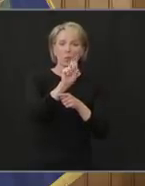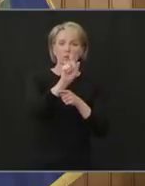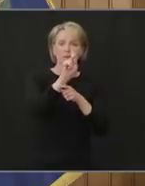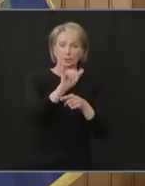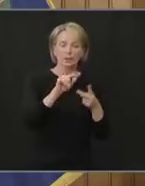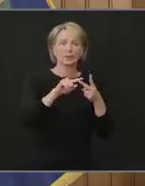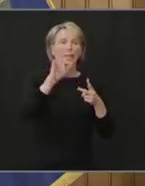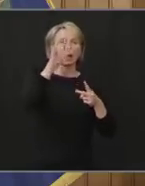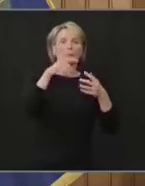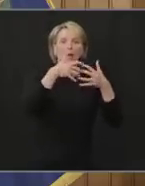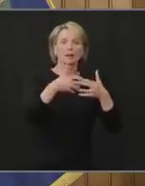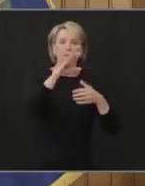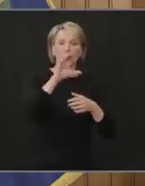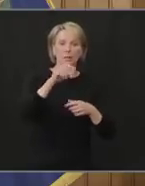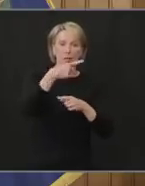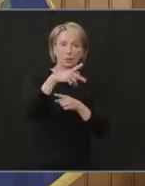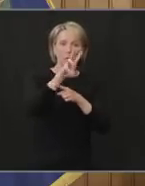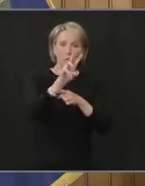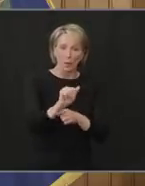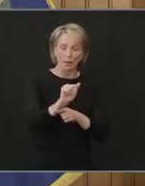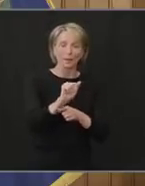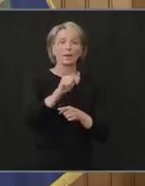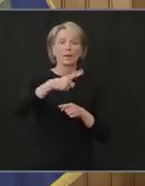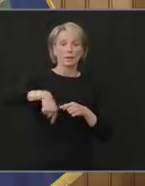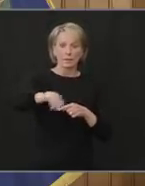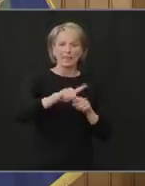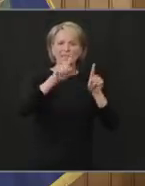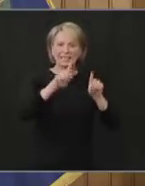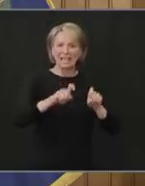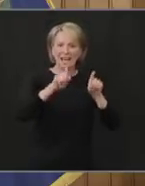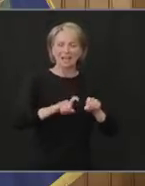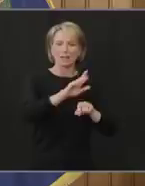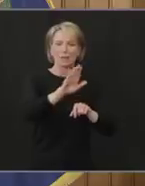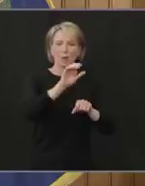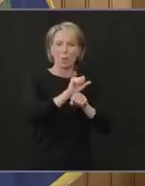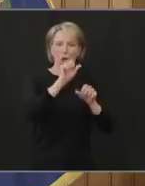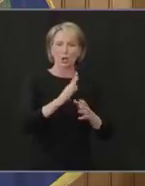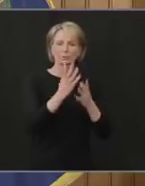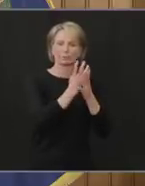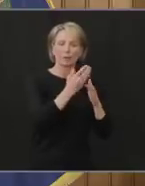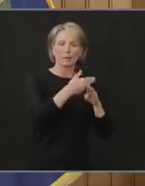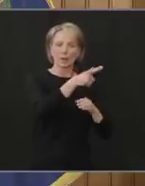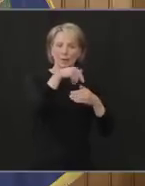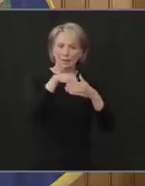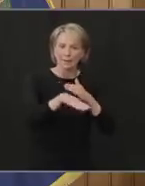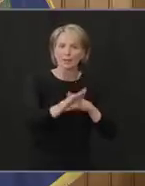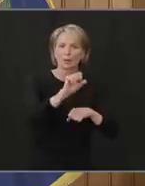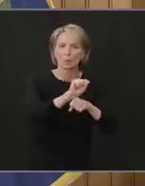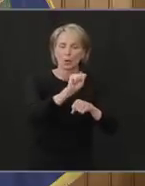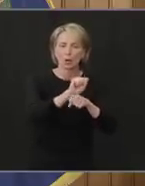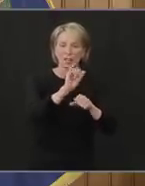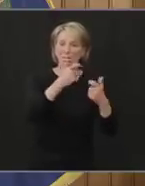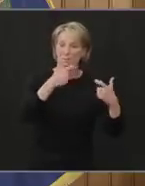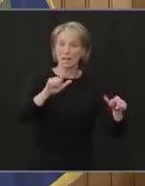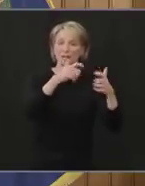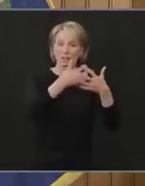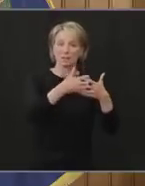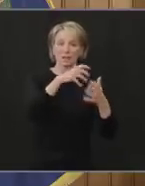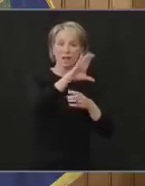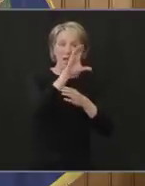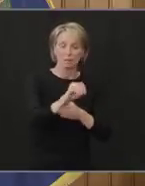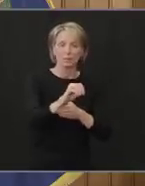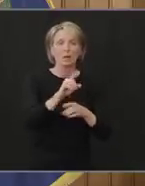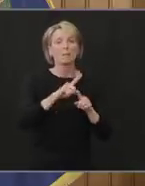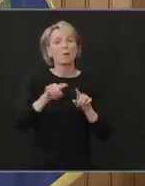may be going into the factory floor, where there could be hundreds, if not thousands of people. And not just our major factories, but also a lot of the